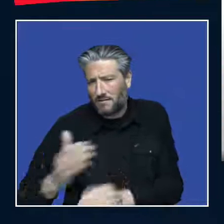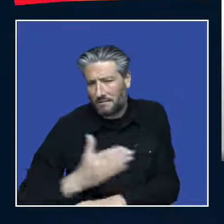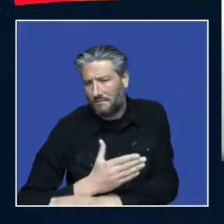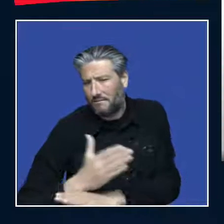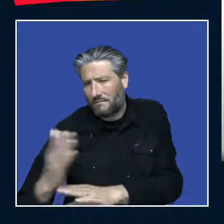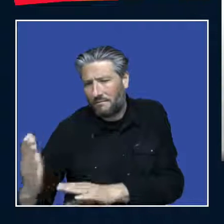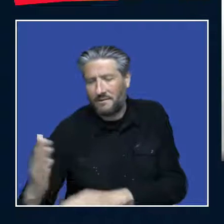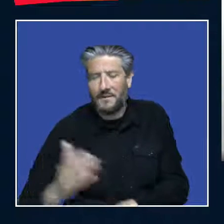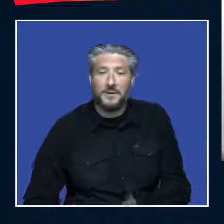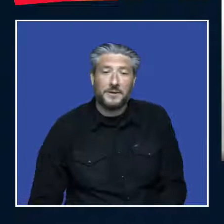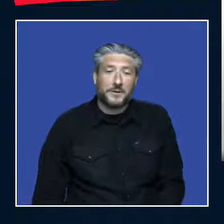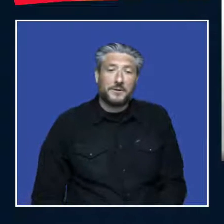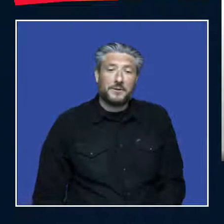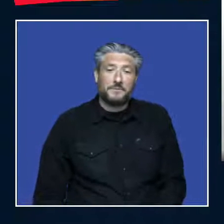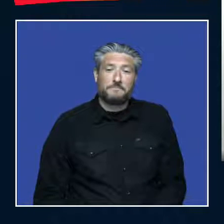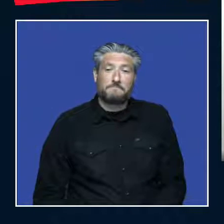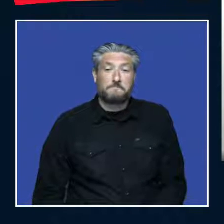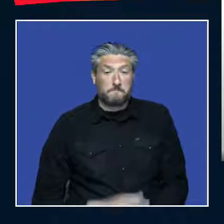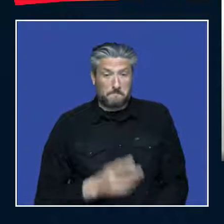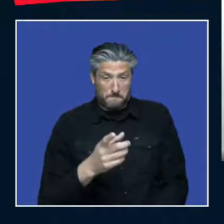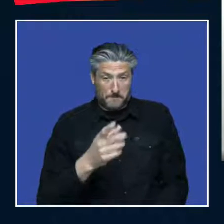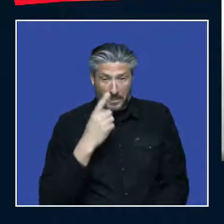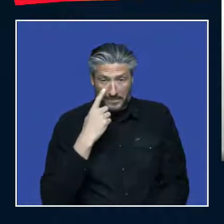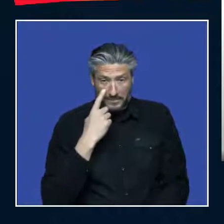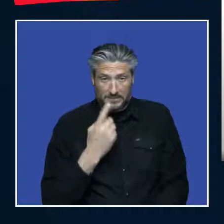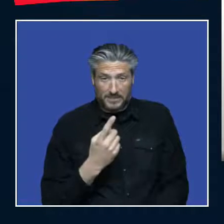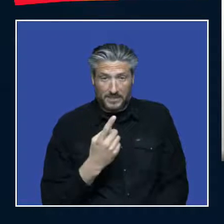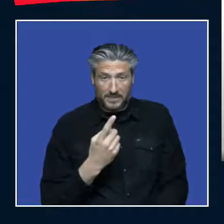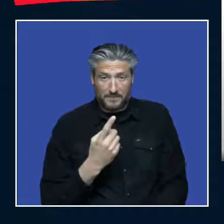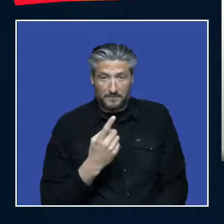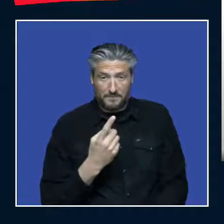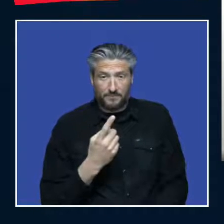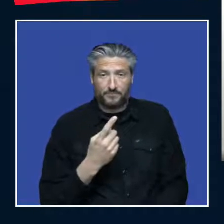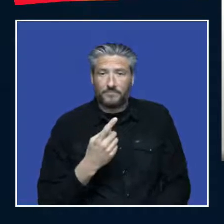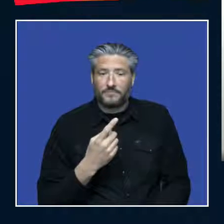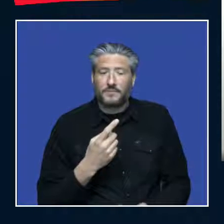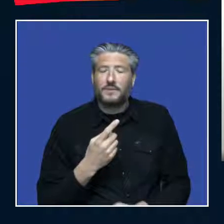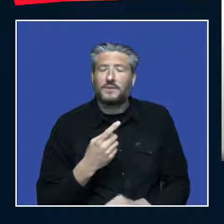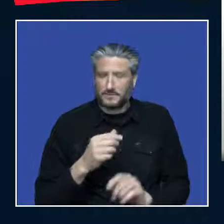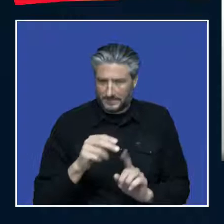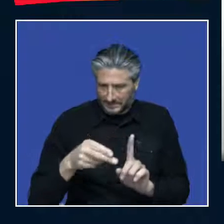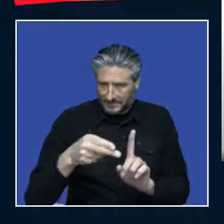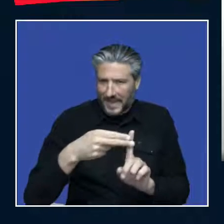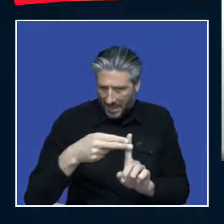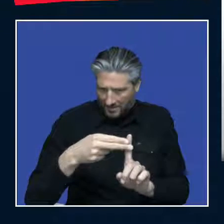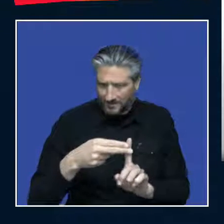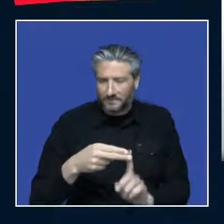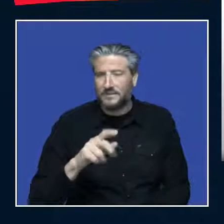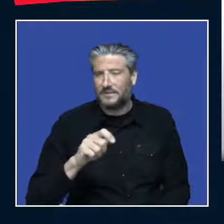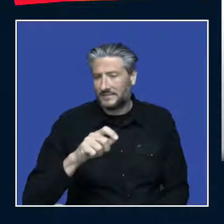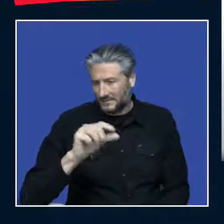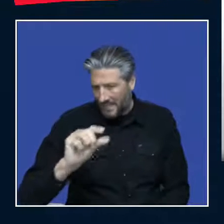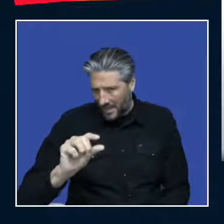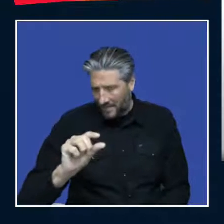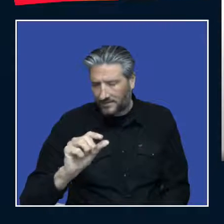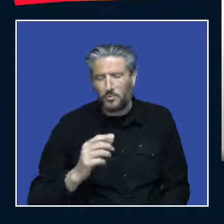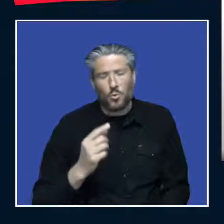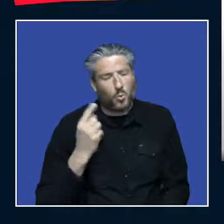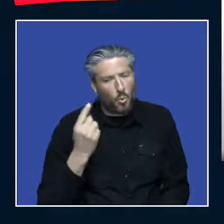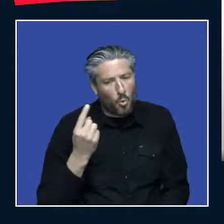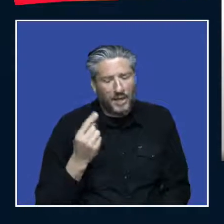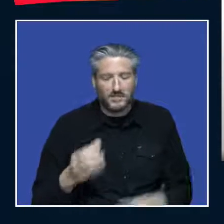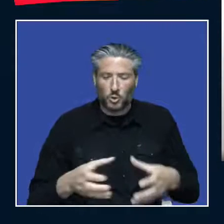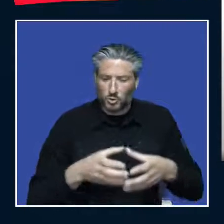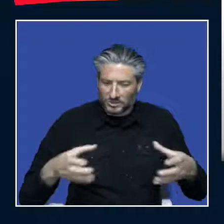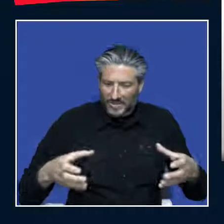So yeah, here again, we see we tagged it, and it always needs to be tagged with the container registry name up front. If it's